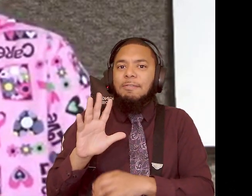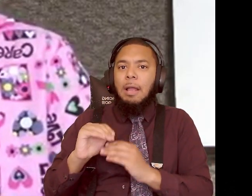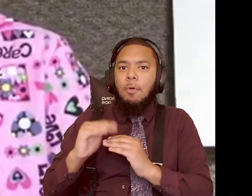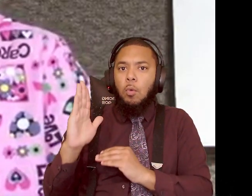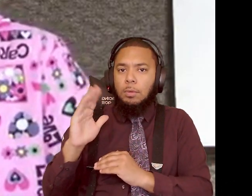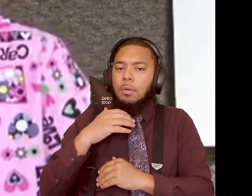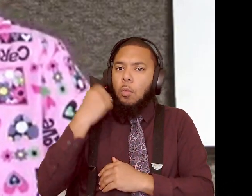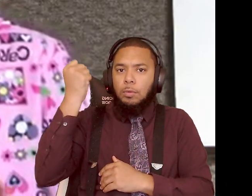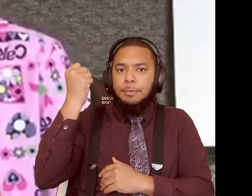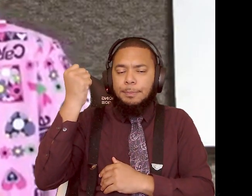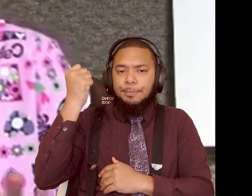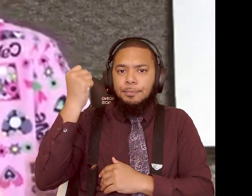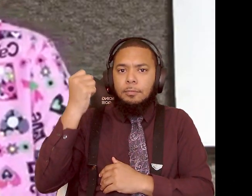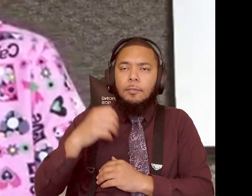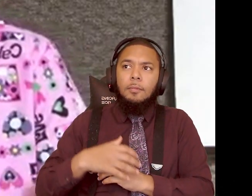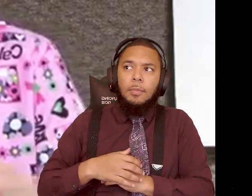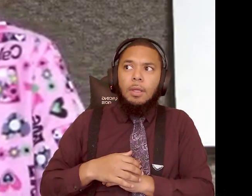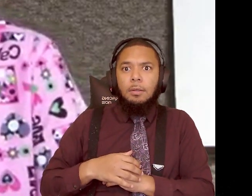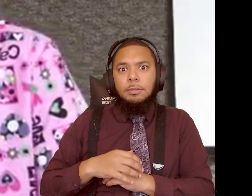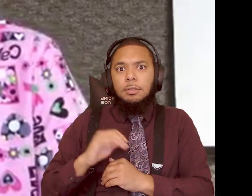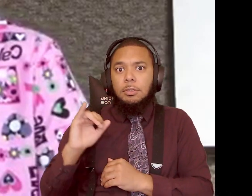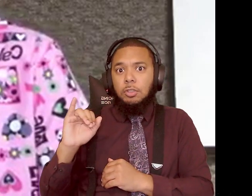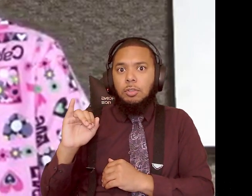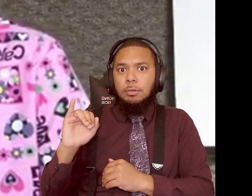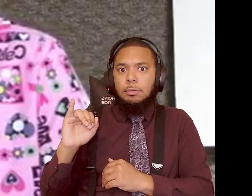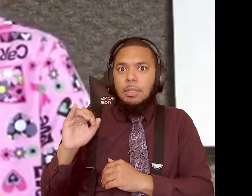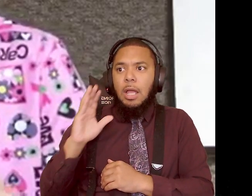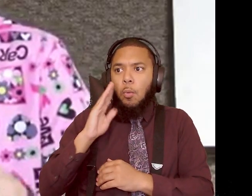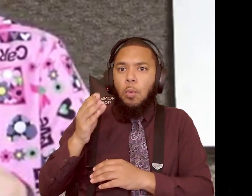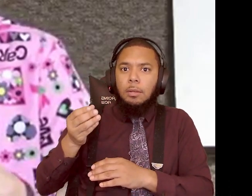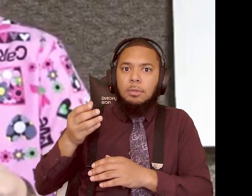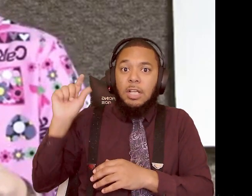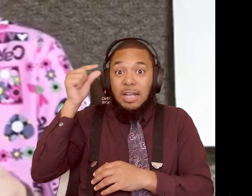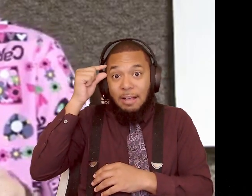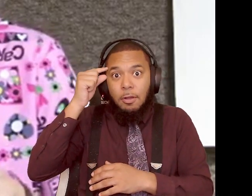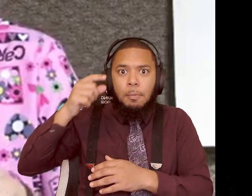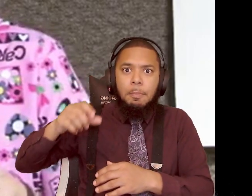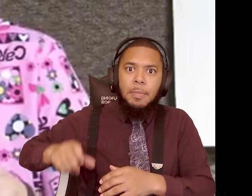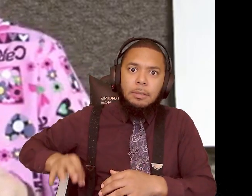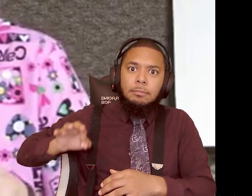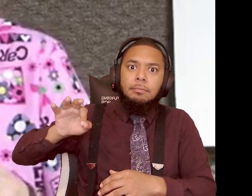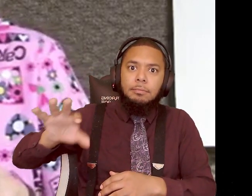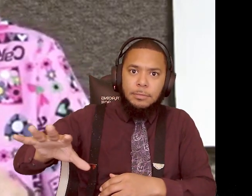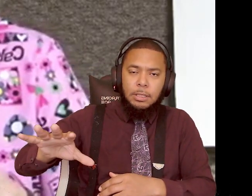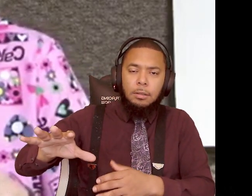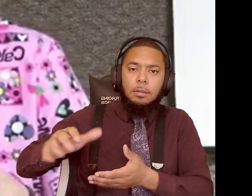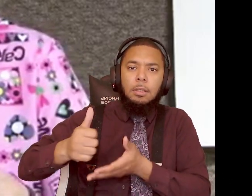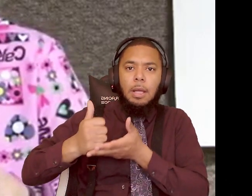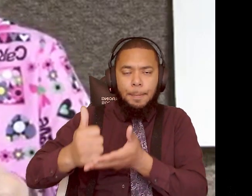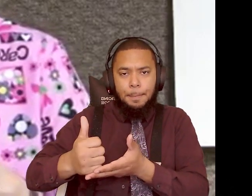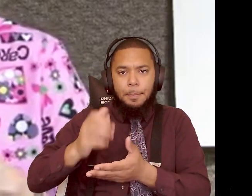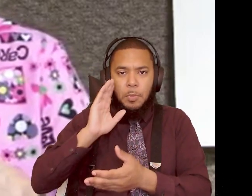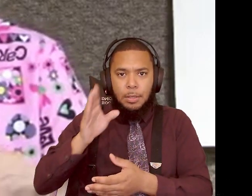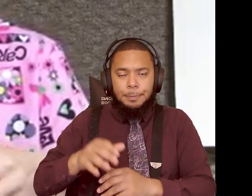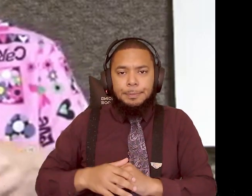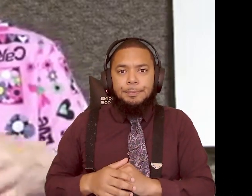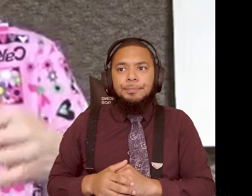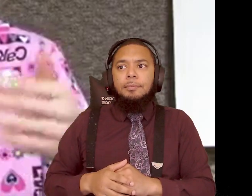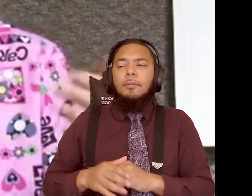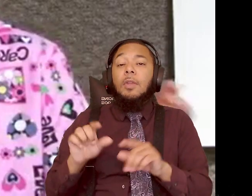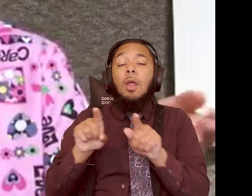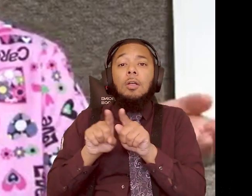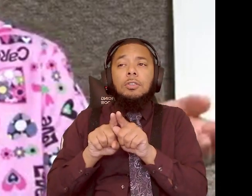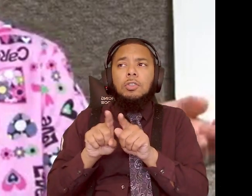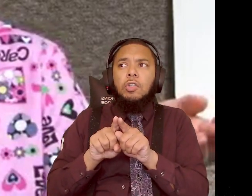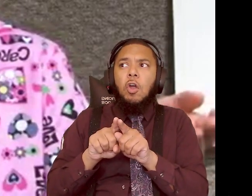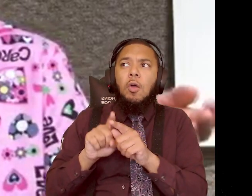And they will cover healthcare costs for this group. Also includes those that are